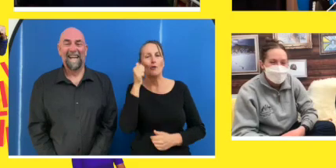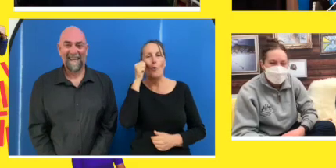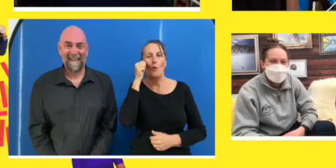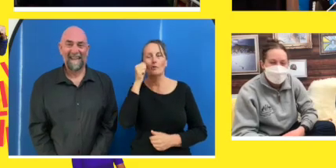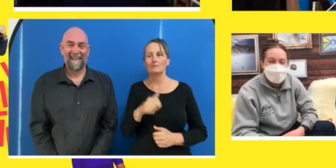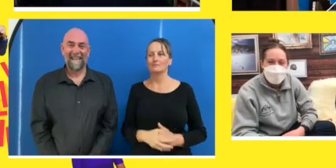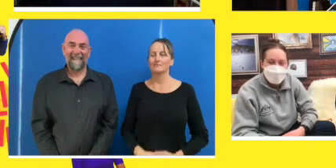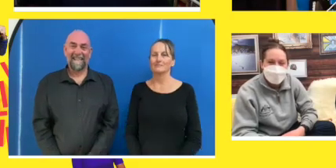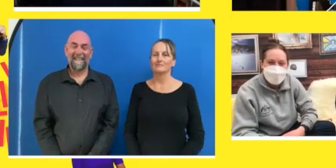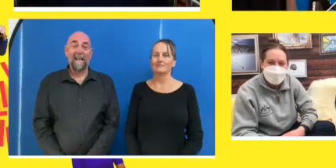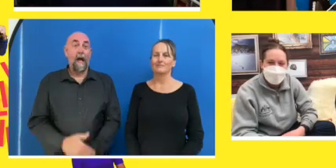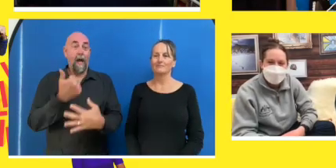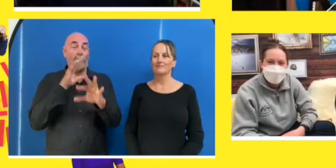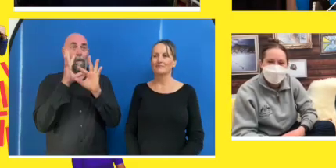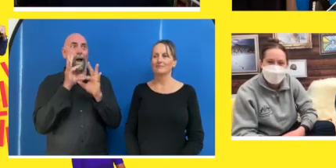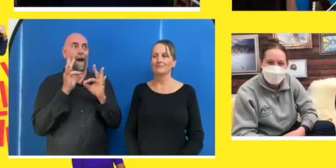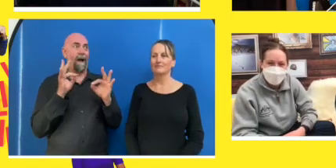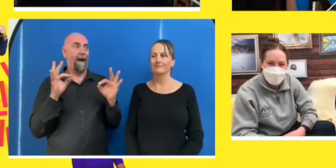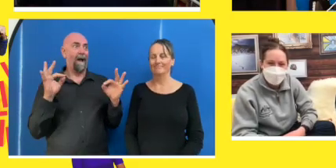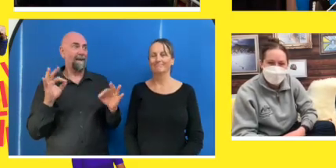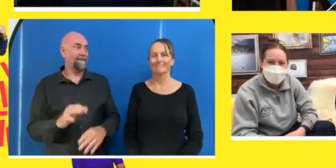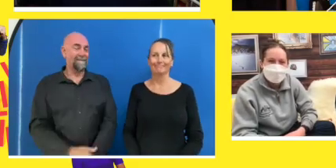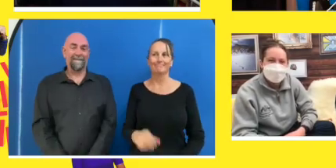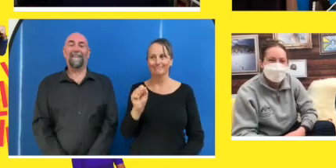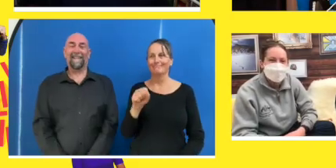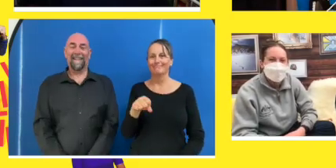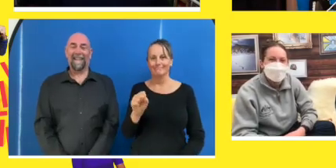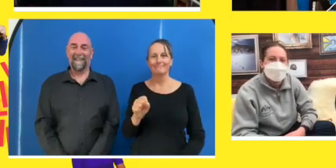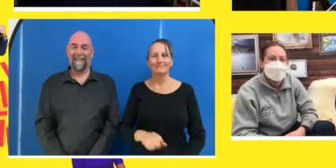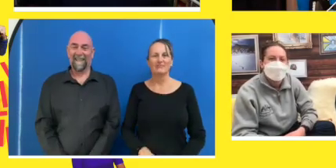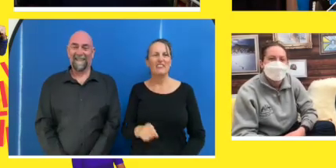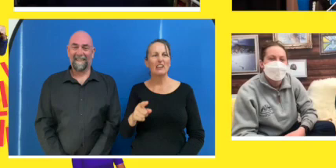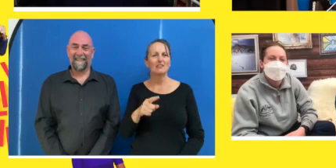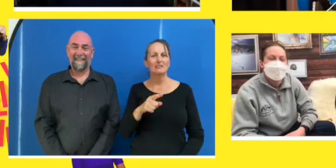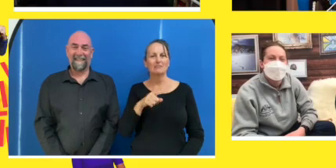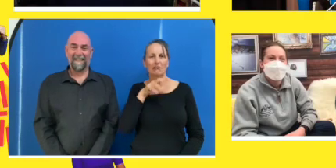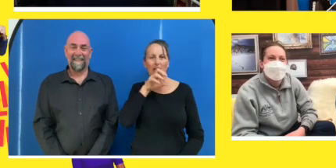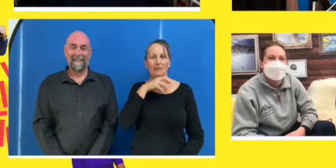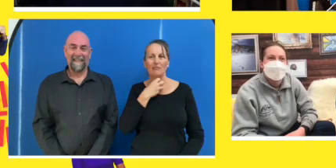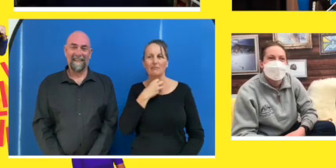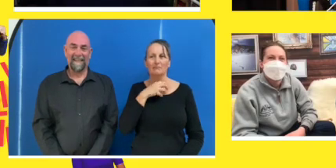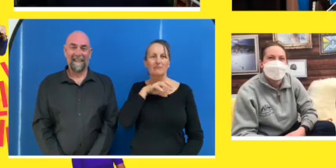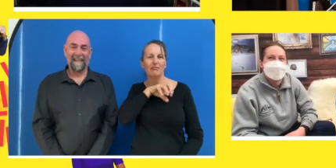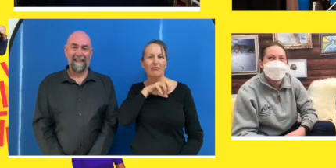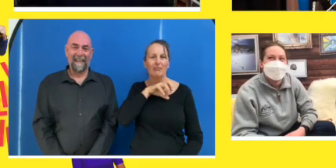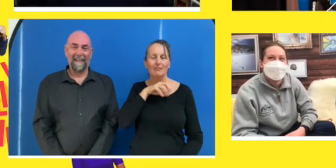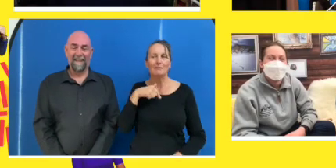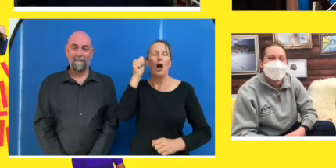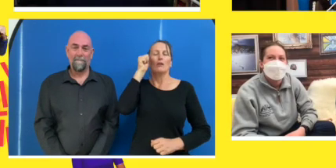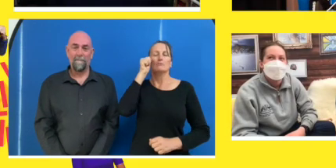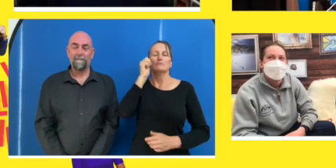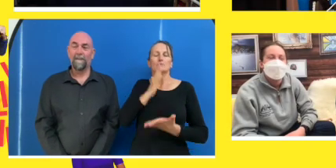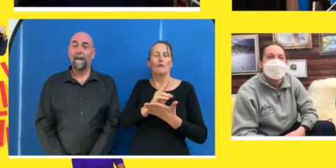over. So I know it. I'm gonna get you to just imitate that for us, please, Amelia. What does Pat sound like when he falls